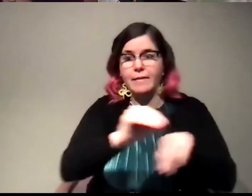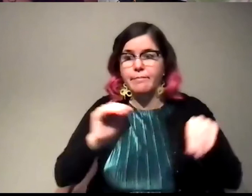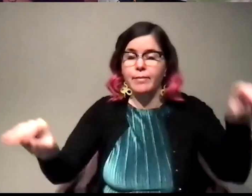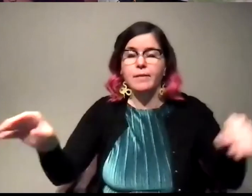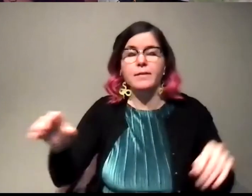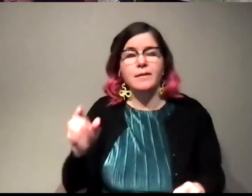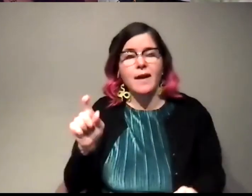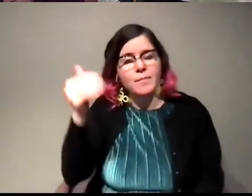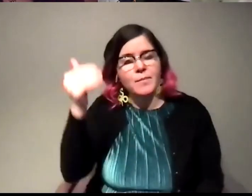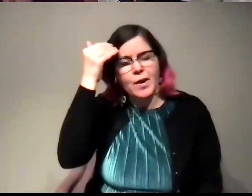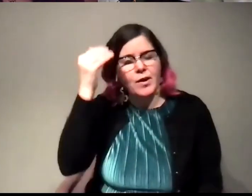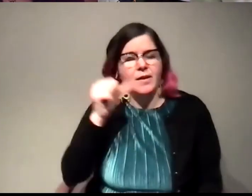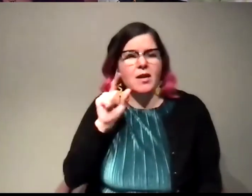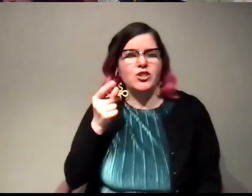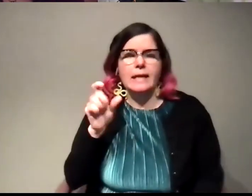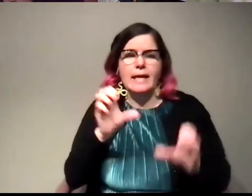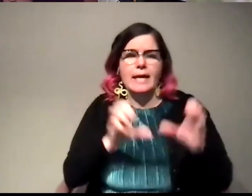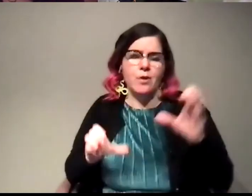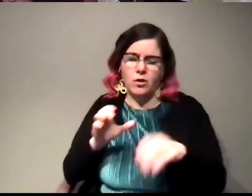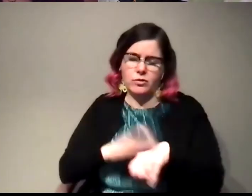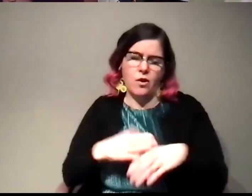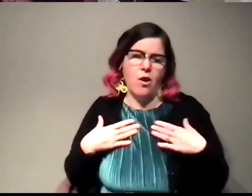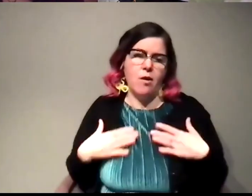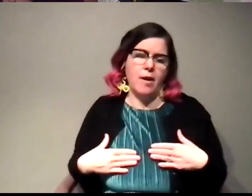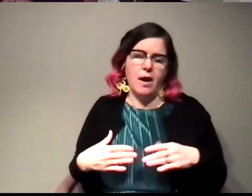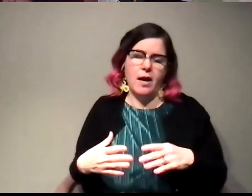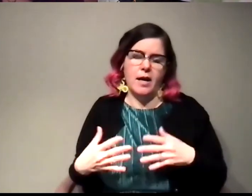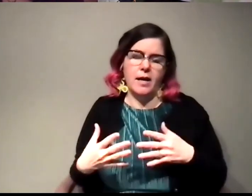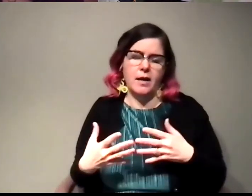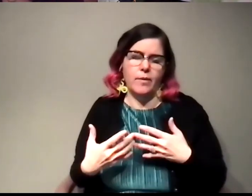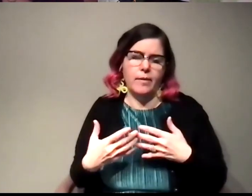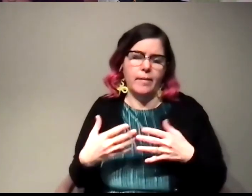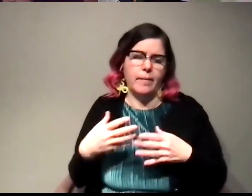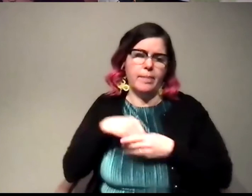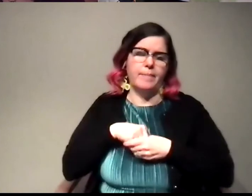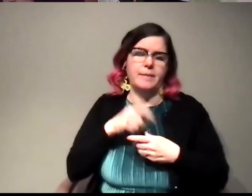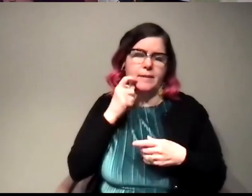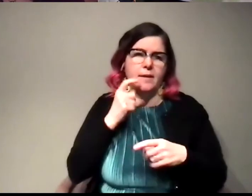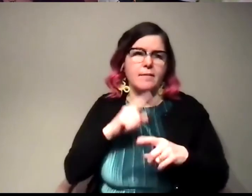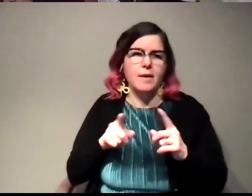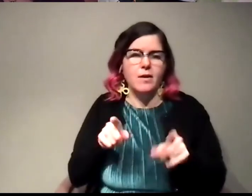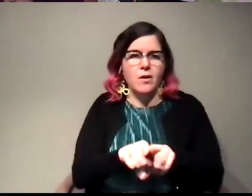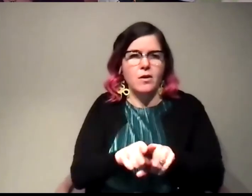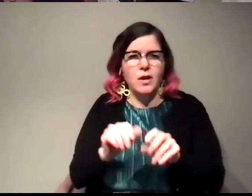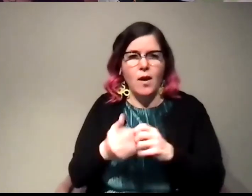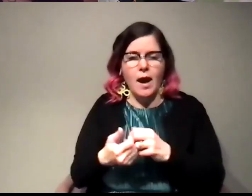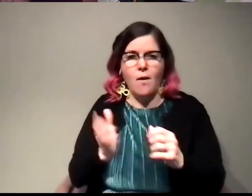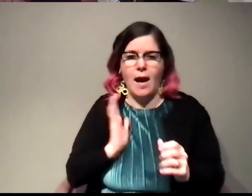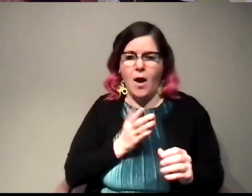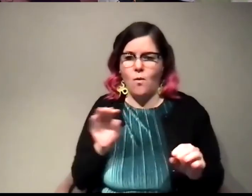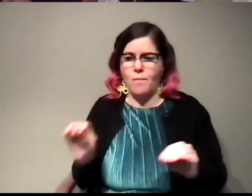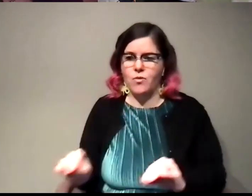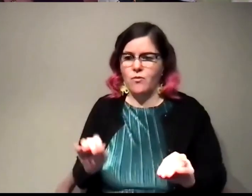of like, just like the chemicals on our bodies that get on the frog skin, but also like how our movements